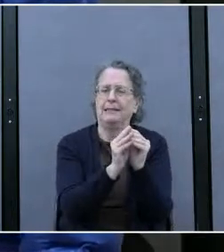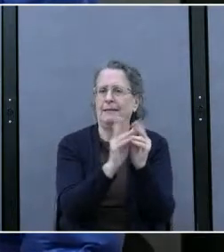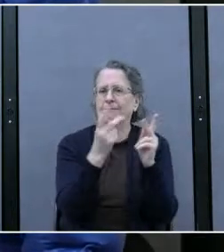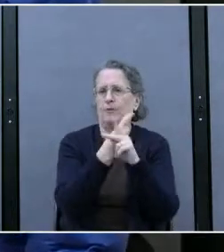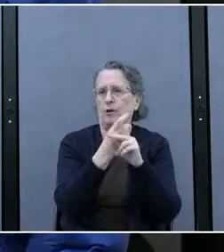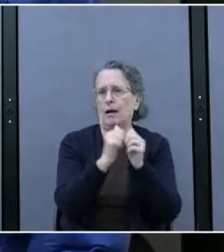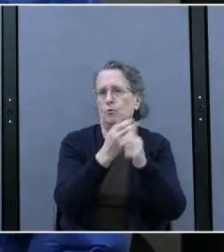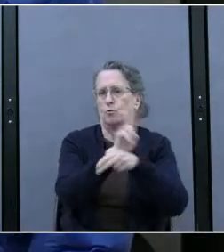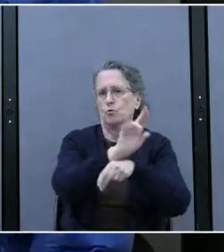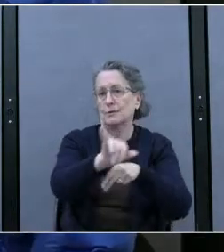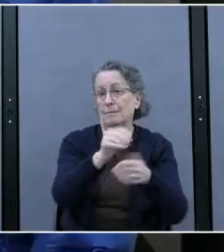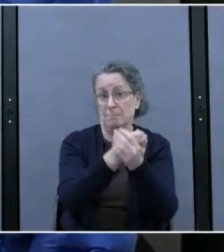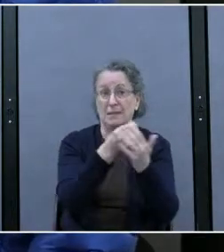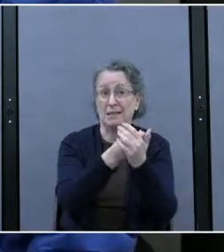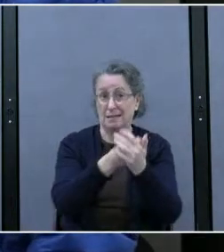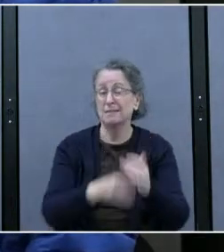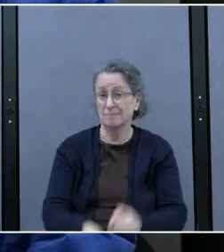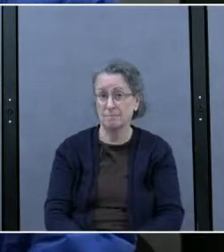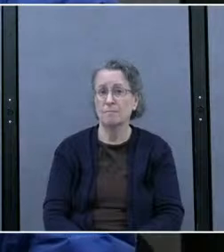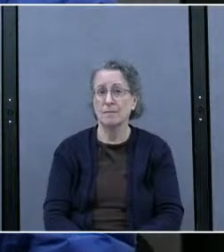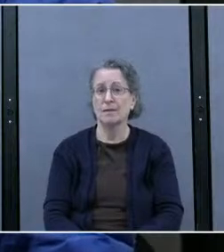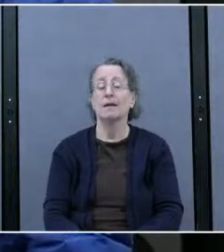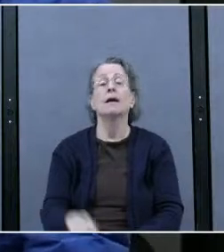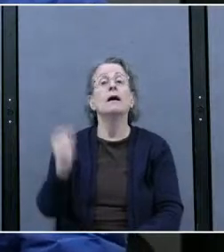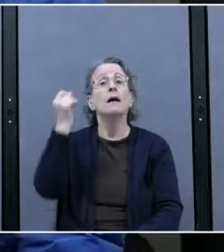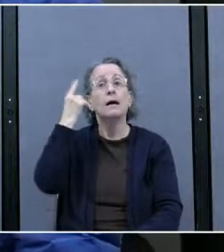Yet the Human Services Committee as a group,